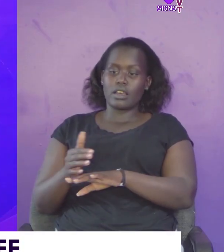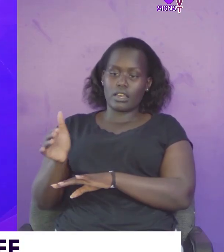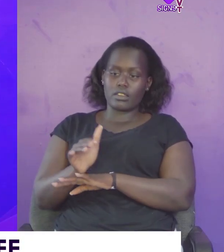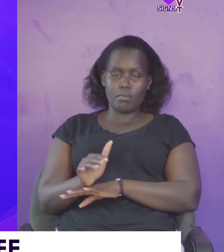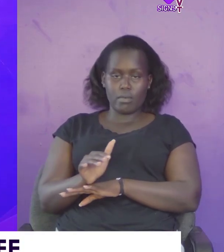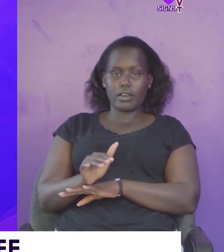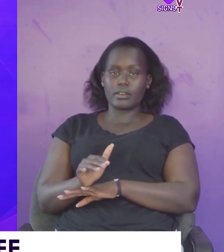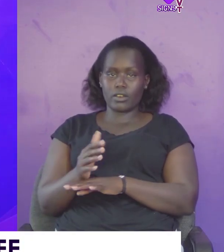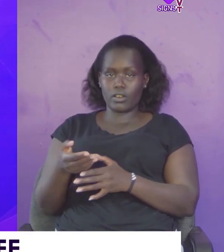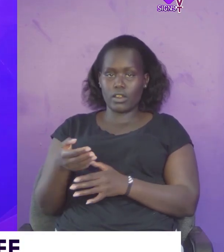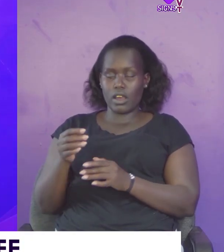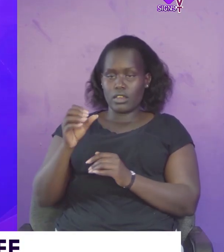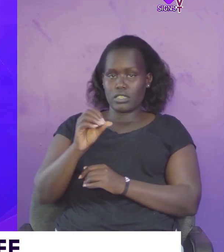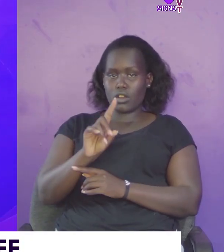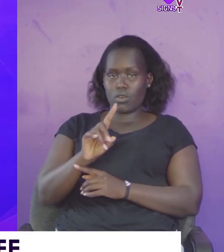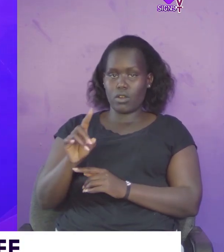aggressiveness on